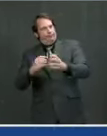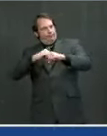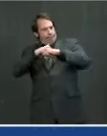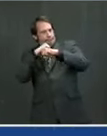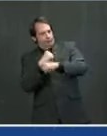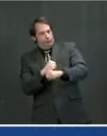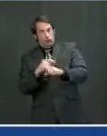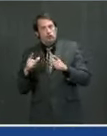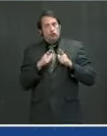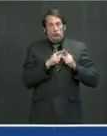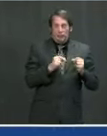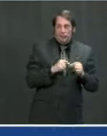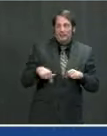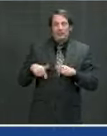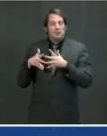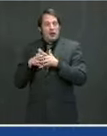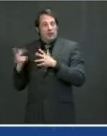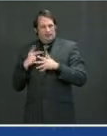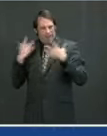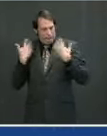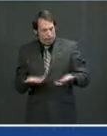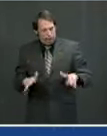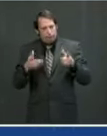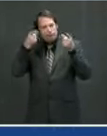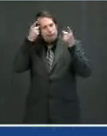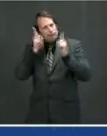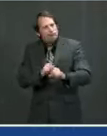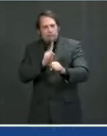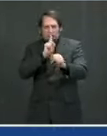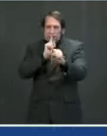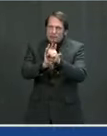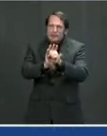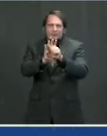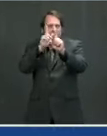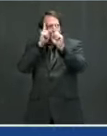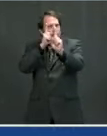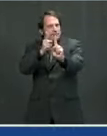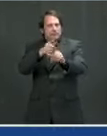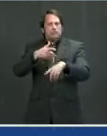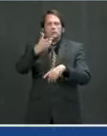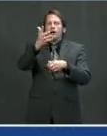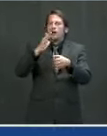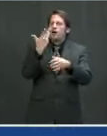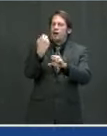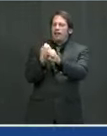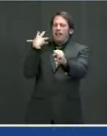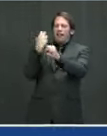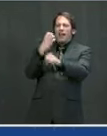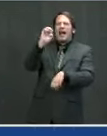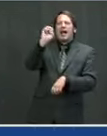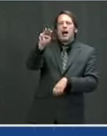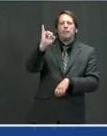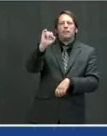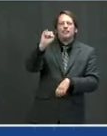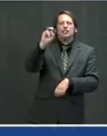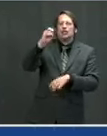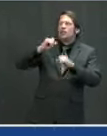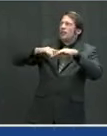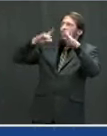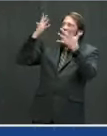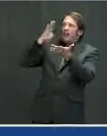committed to achieving net zero emissions by 2050, and we know to do that will require setting